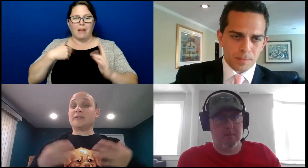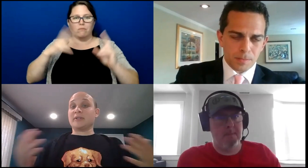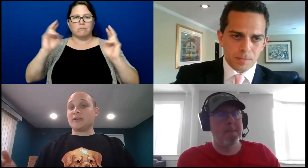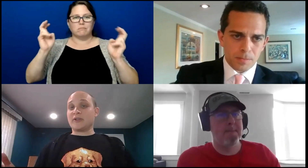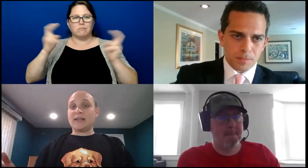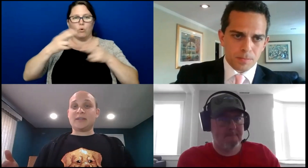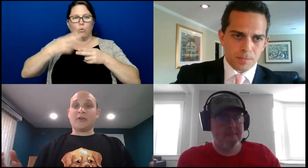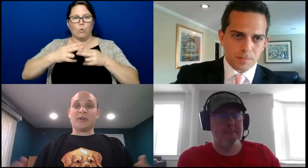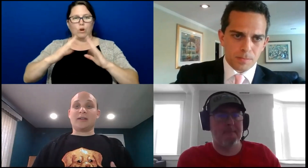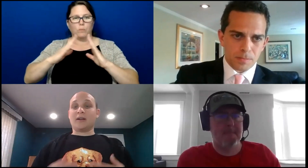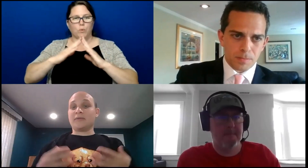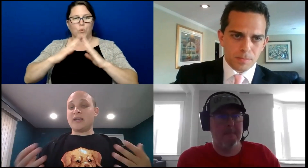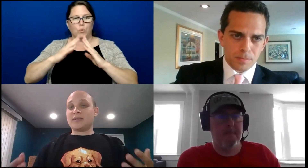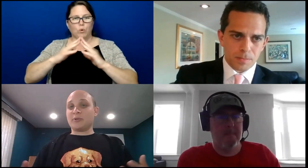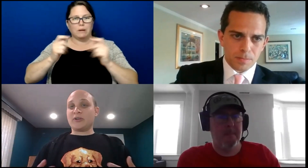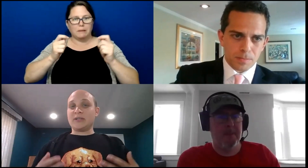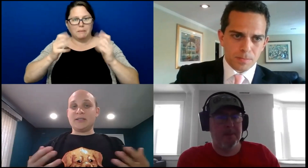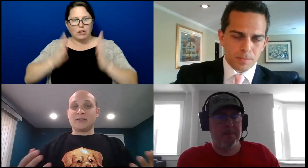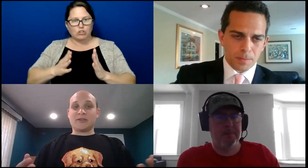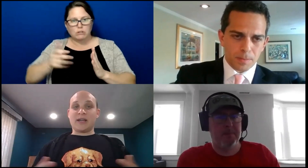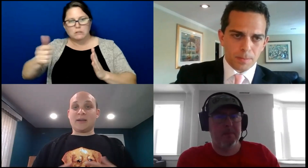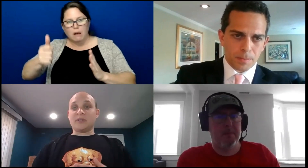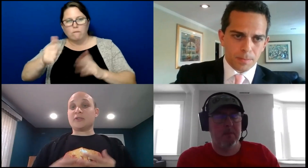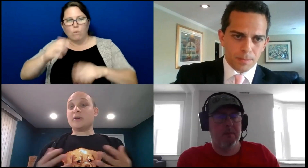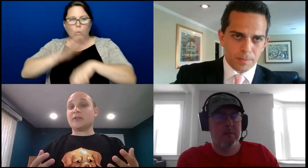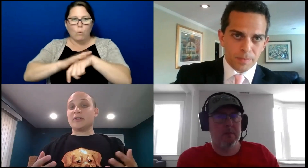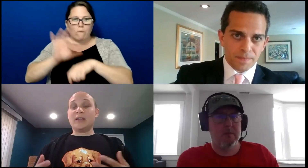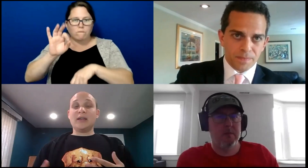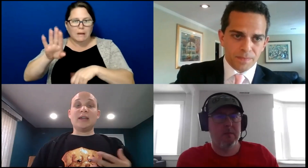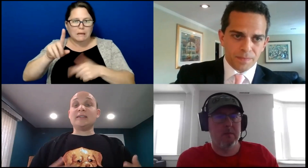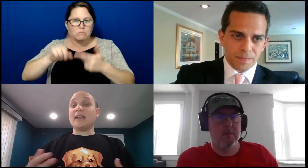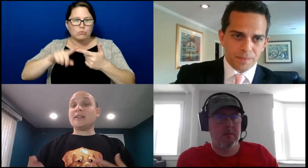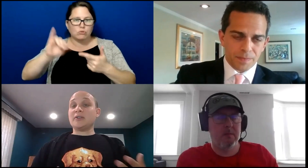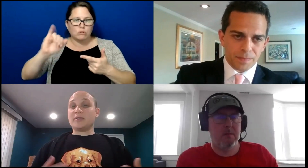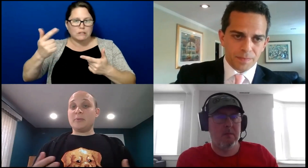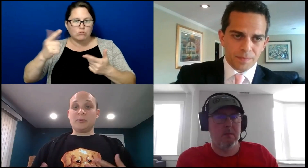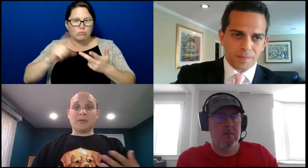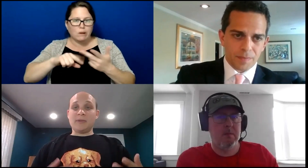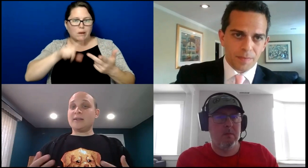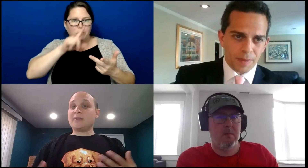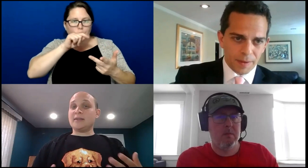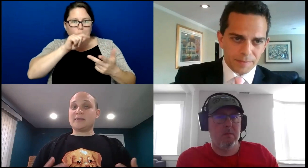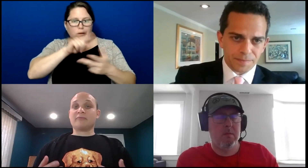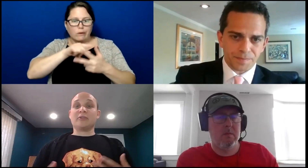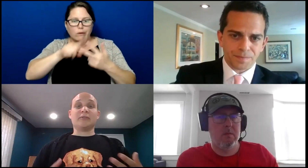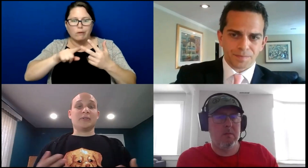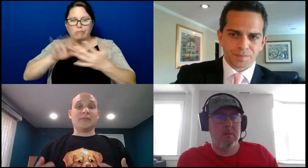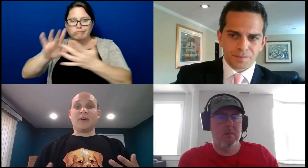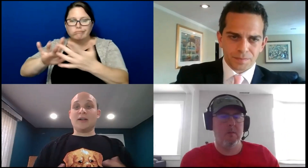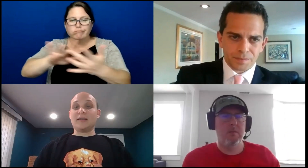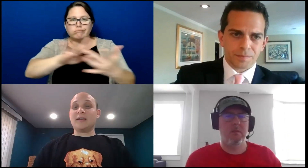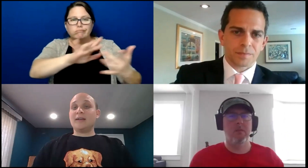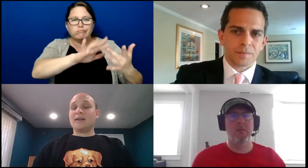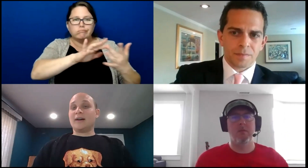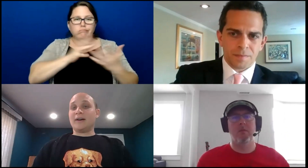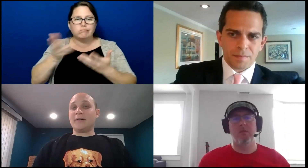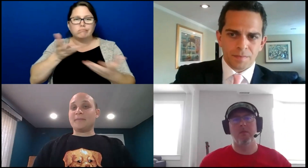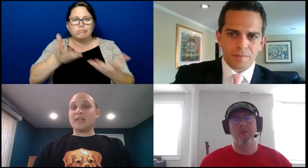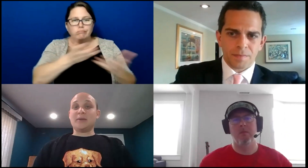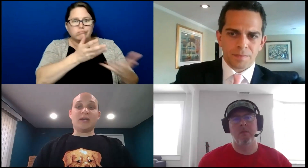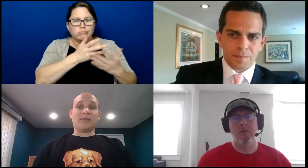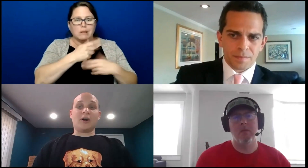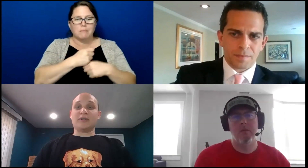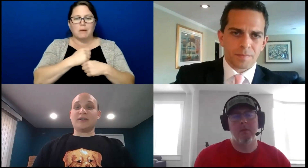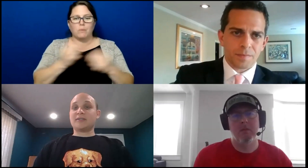are really, really great at going out on Facebook and Instagram and Twitter and engaging with people and making things really, really fun.